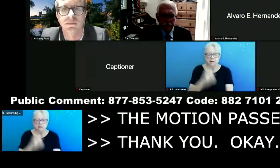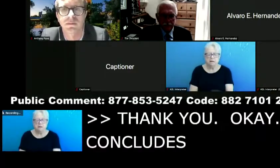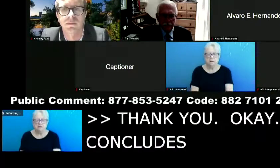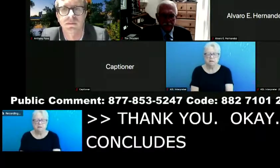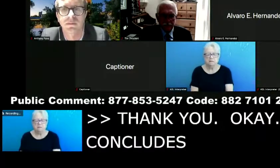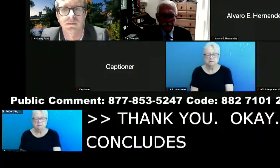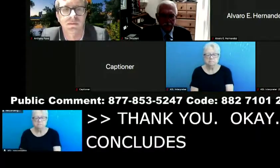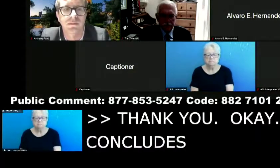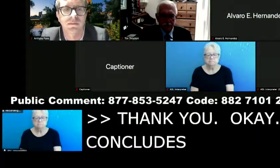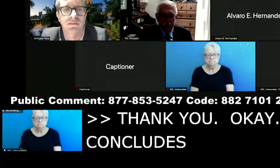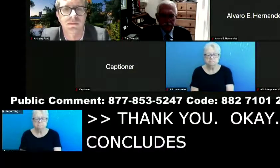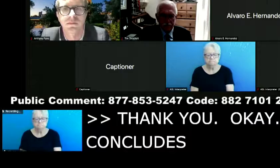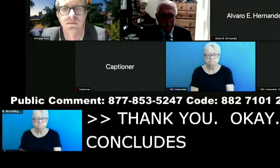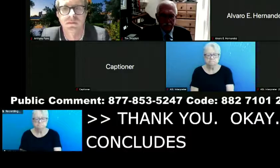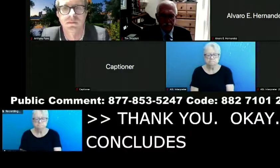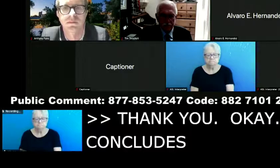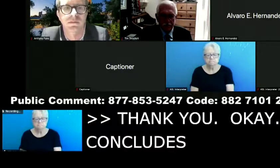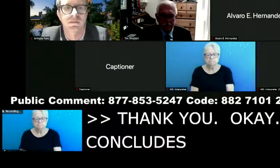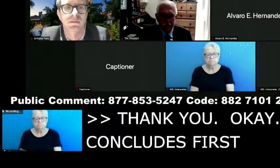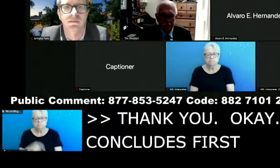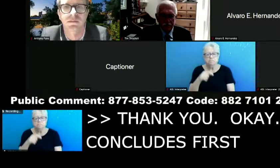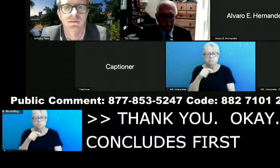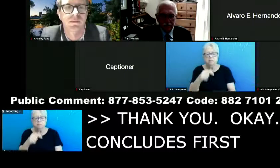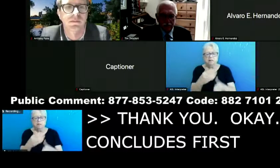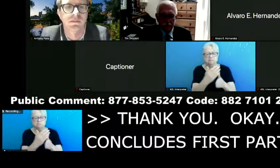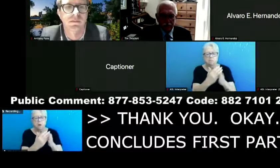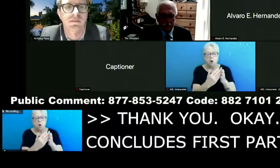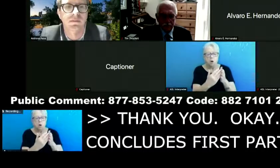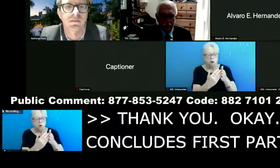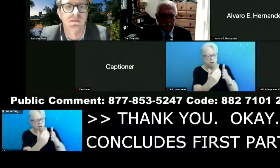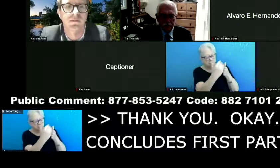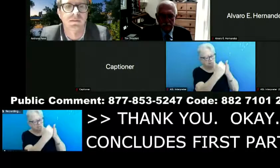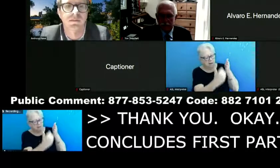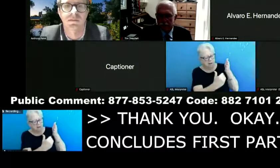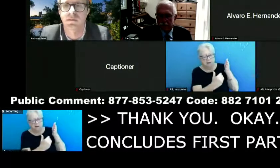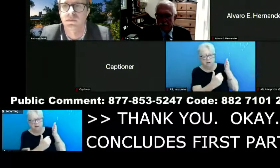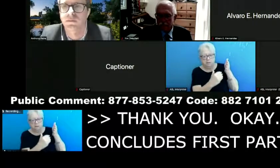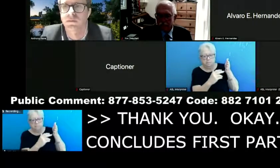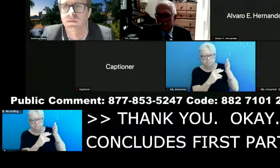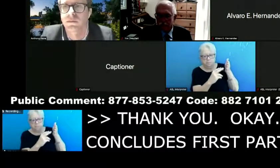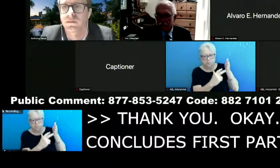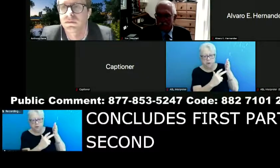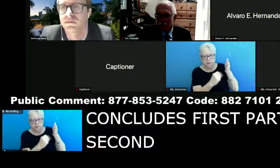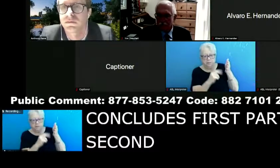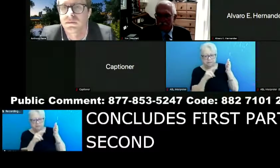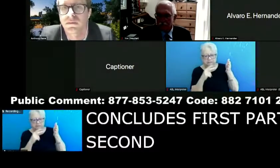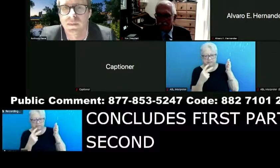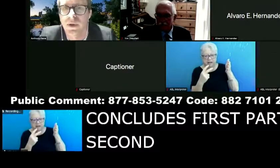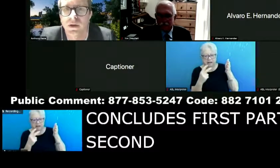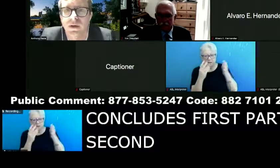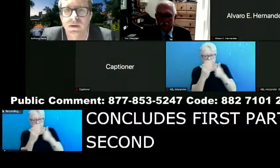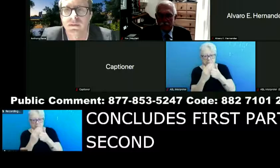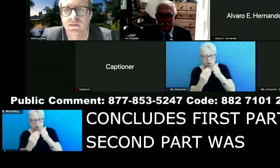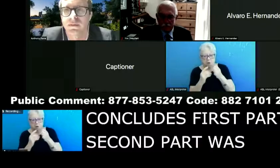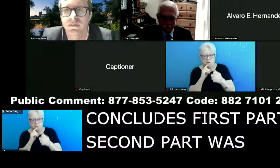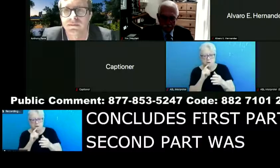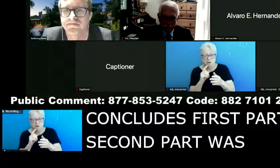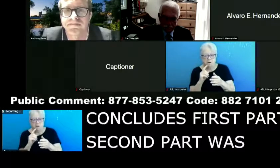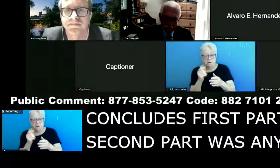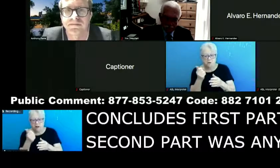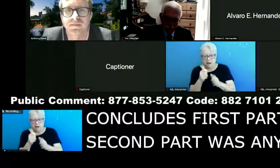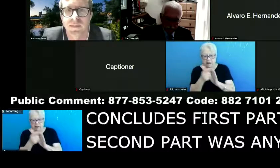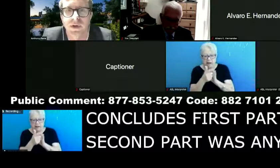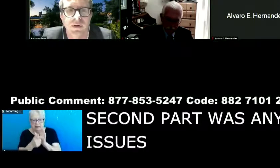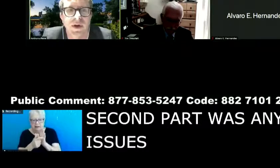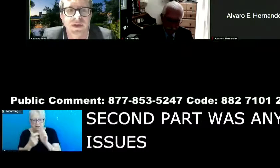first part of item 3. Second part was any VRA legal issues that we needed to discuss. I'm actually not sure of